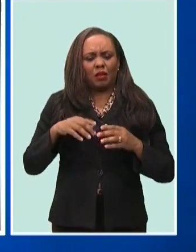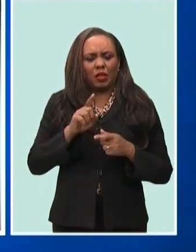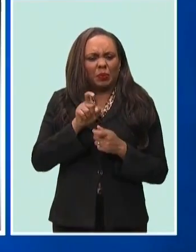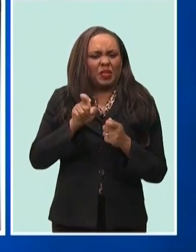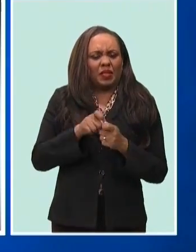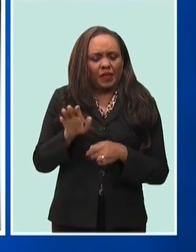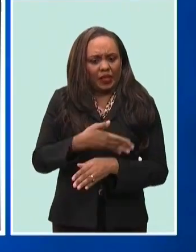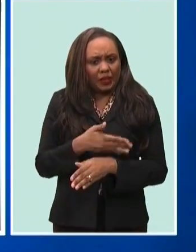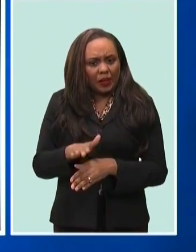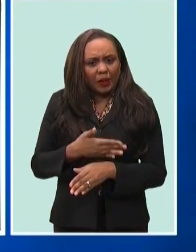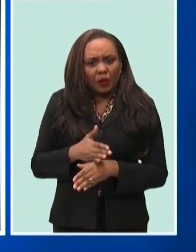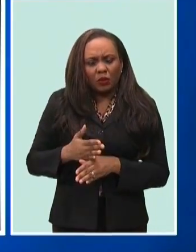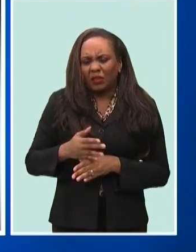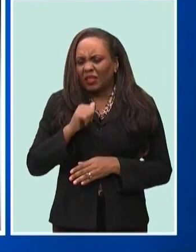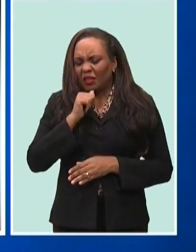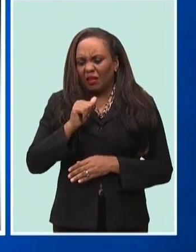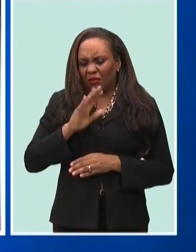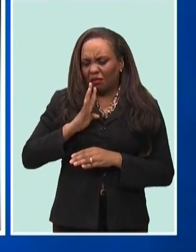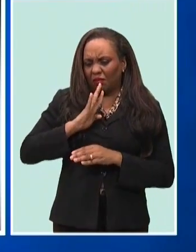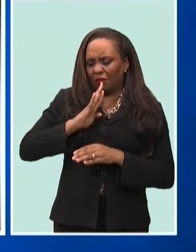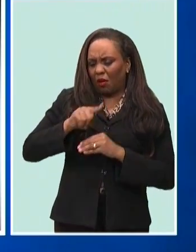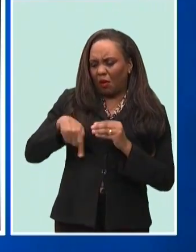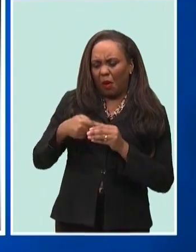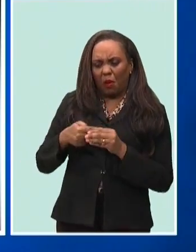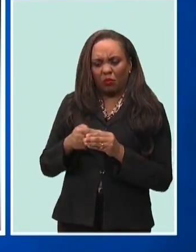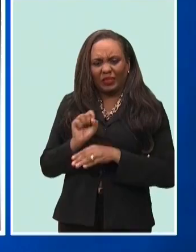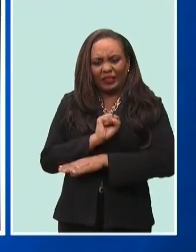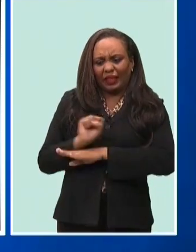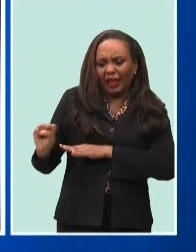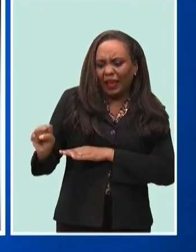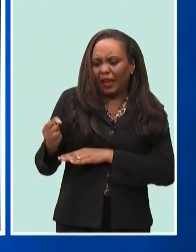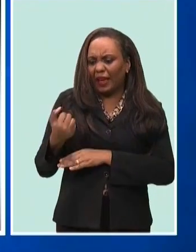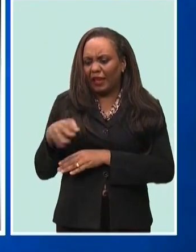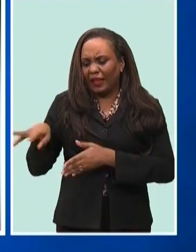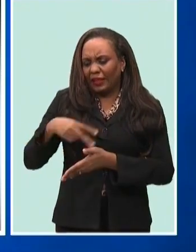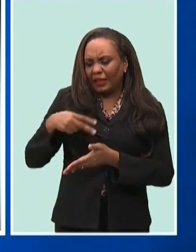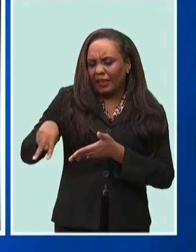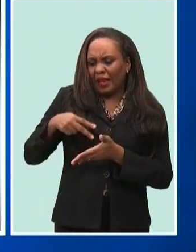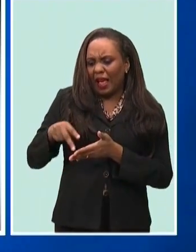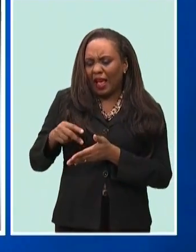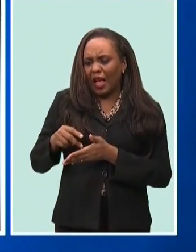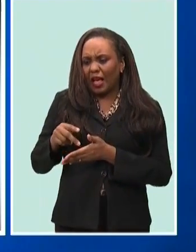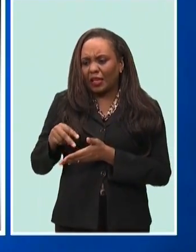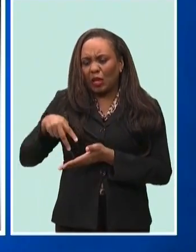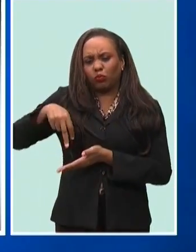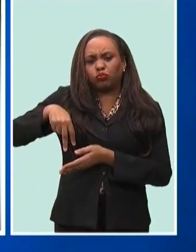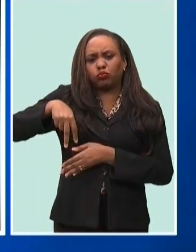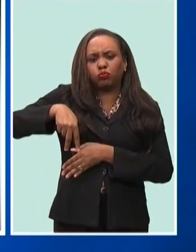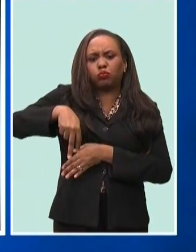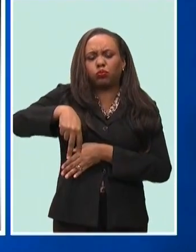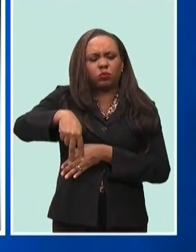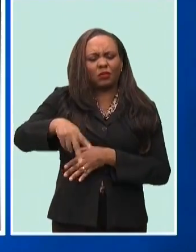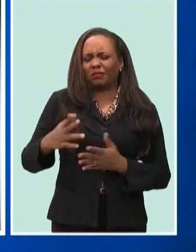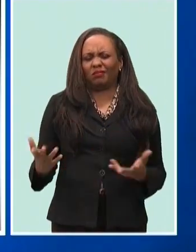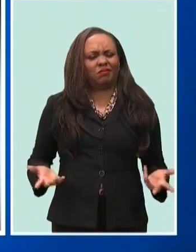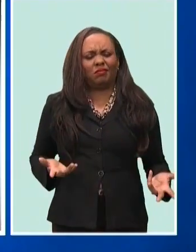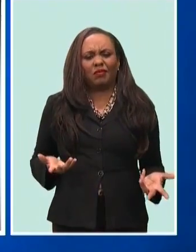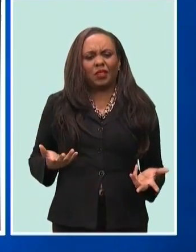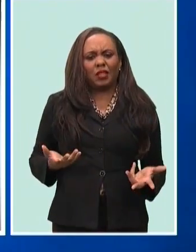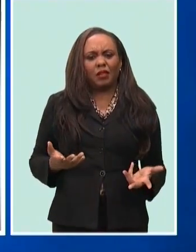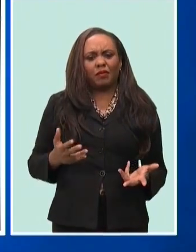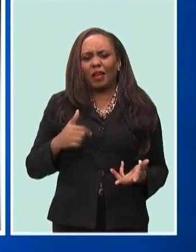and and this has none of that. It was really not about stage, but it so happens that crossing the stage means so much more when you